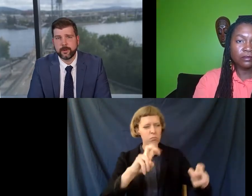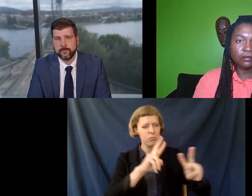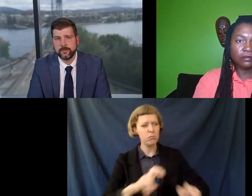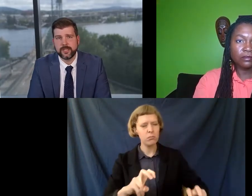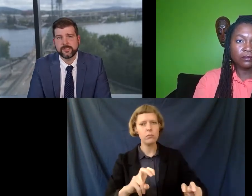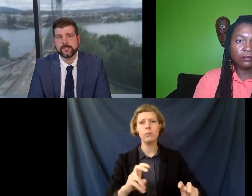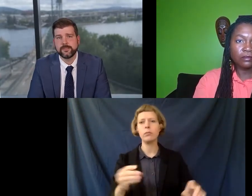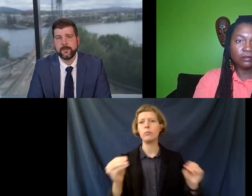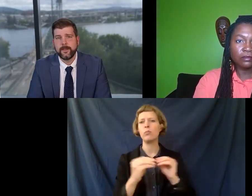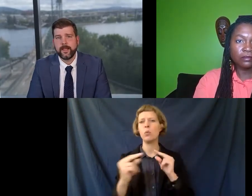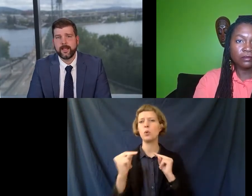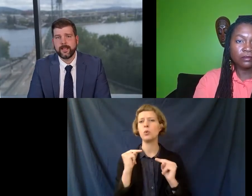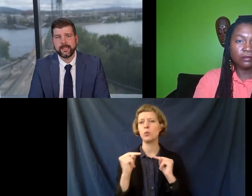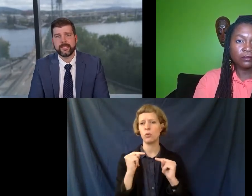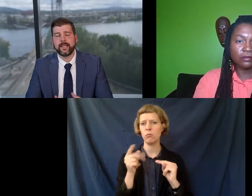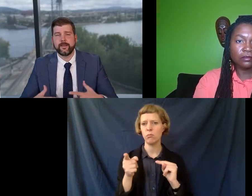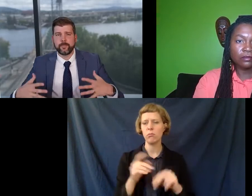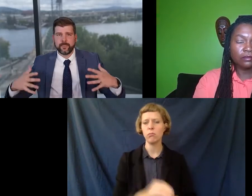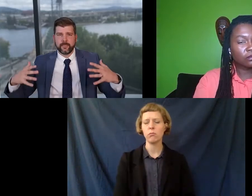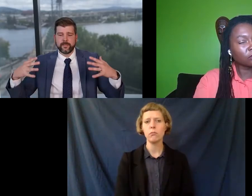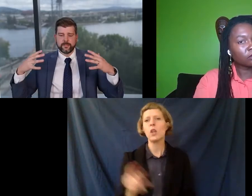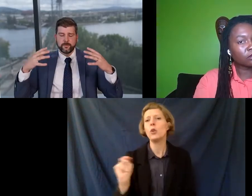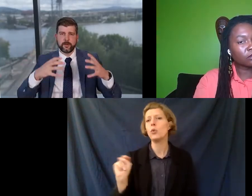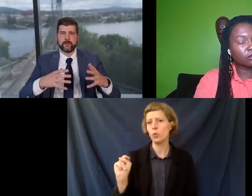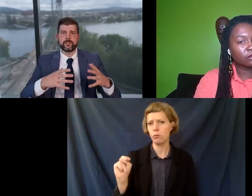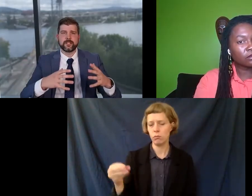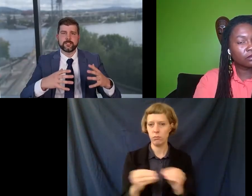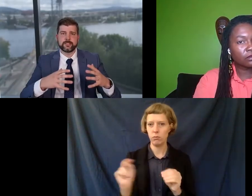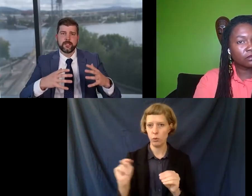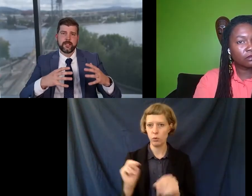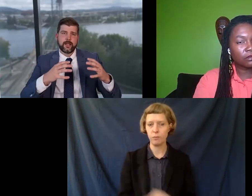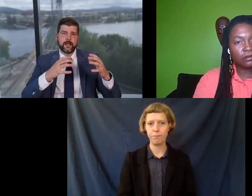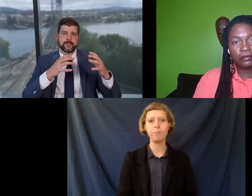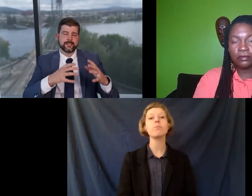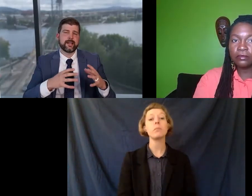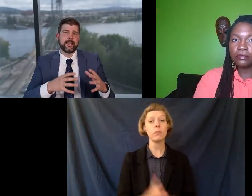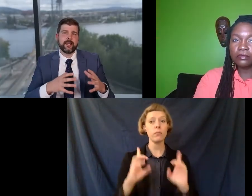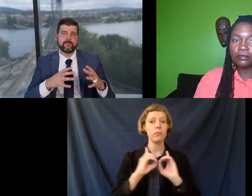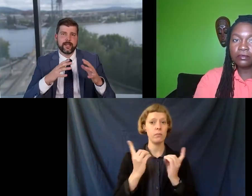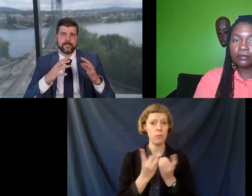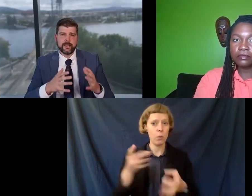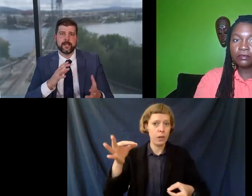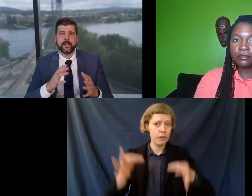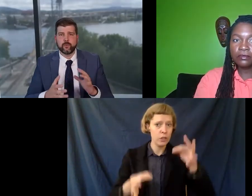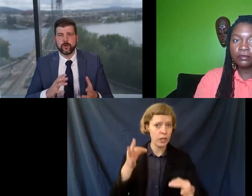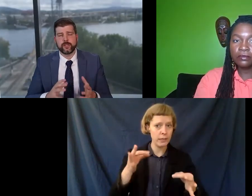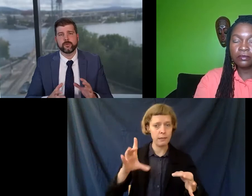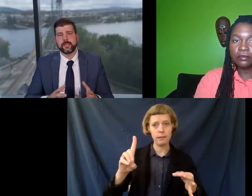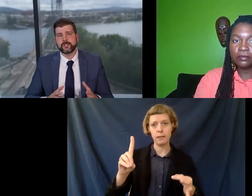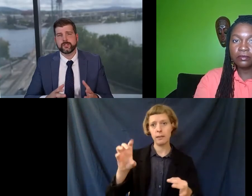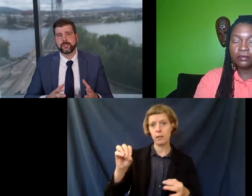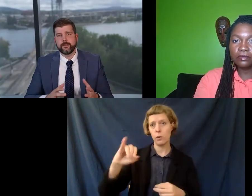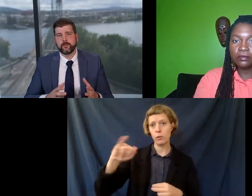Oregon Department of Justice. And again, the Department of Justice does not have that day-to-day